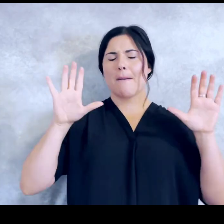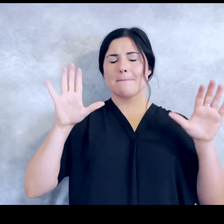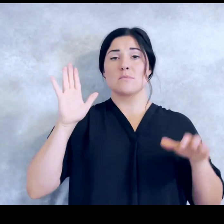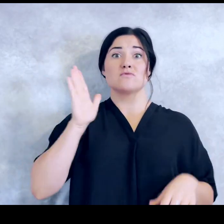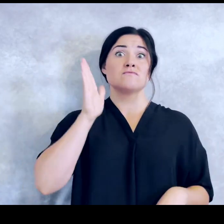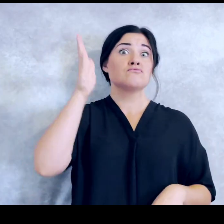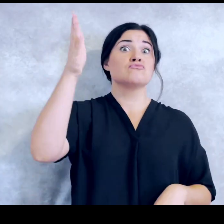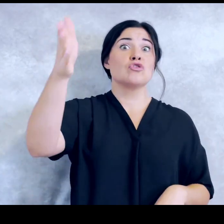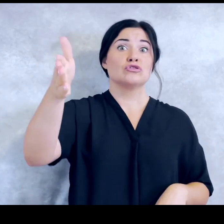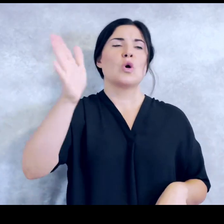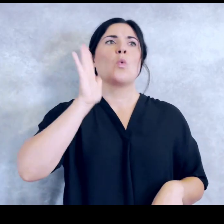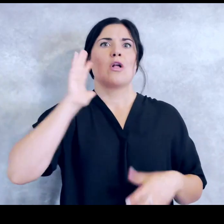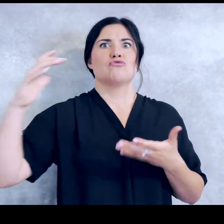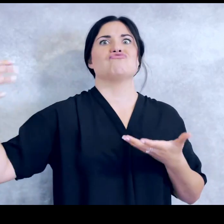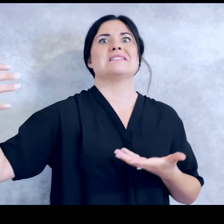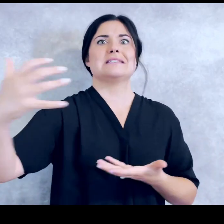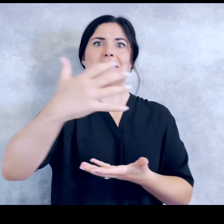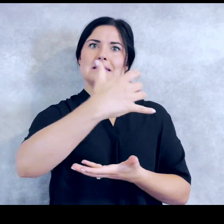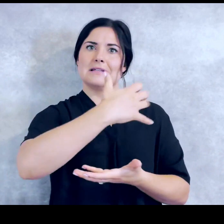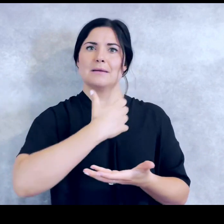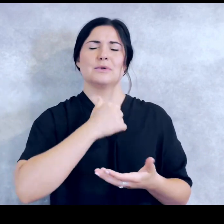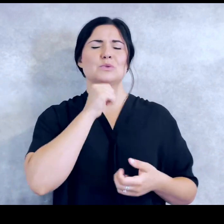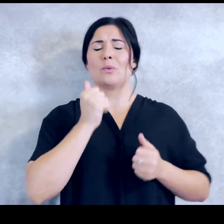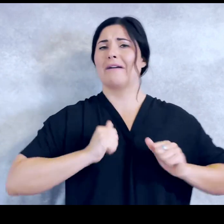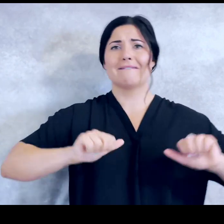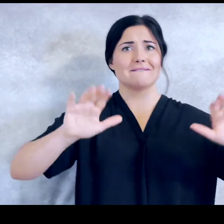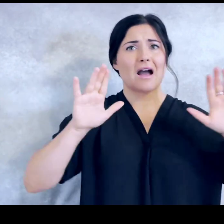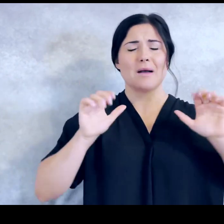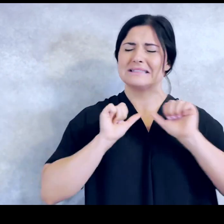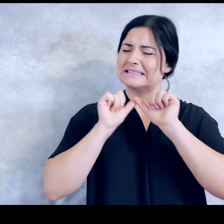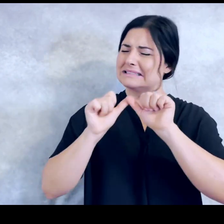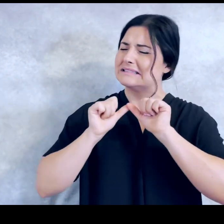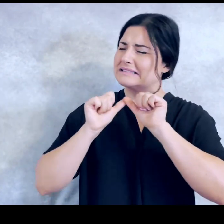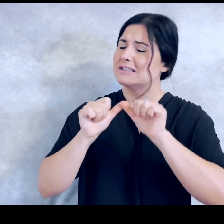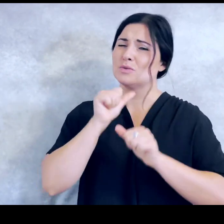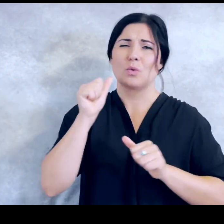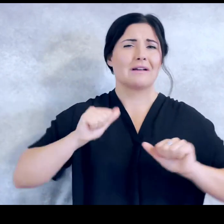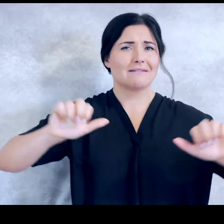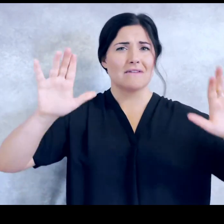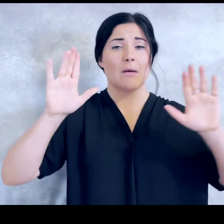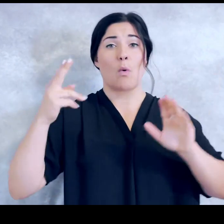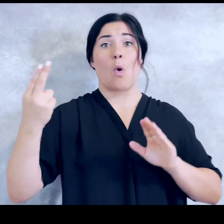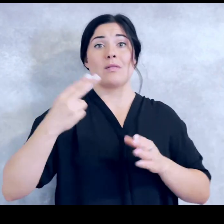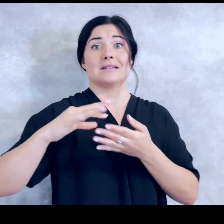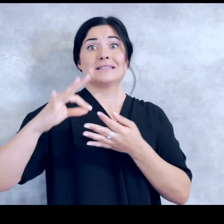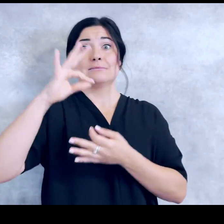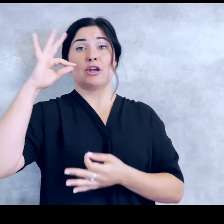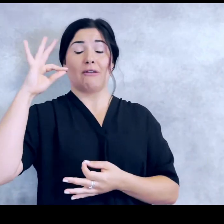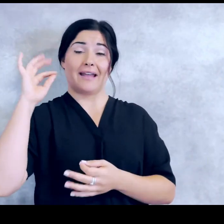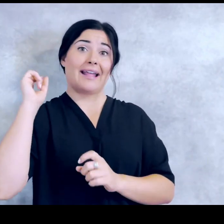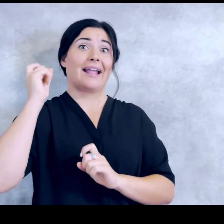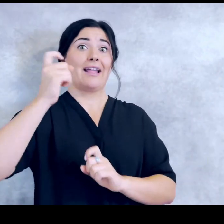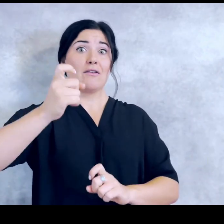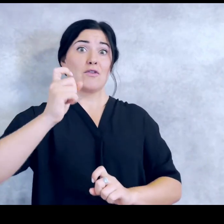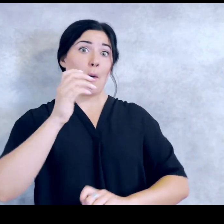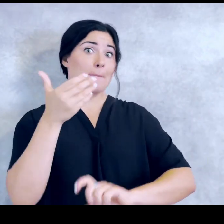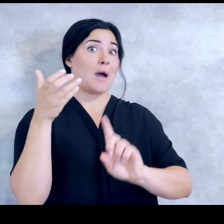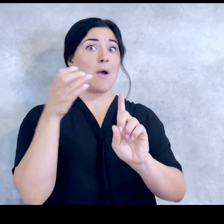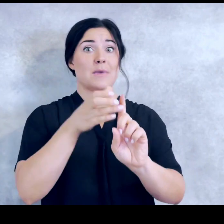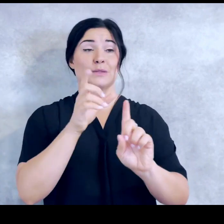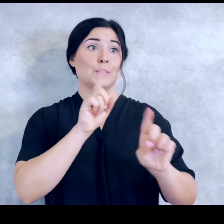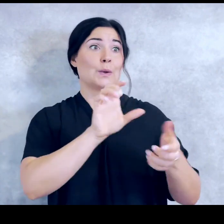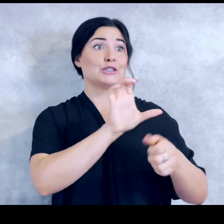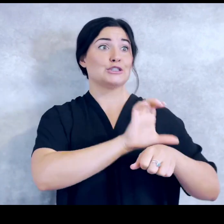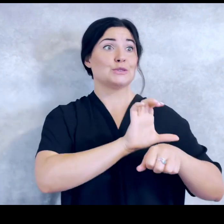a harvest if what? If we don't give up. If we don't give up, don't give up. Stay devoted, don't give up. The Holy Spirit doesn't empower us so that we can